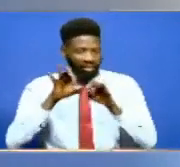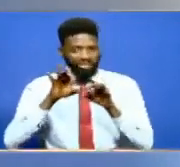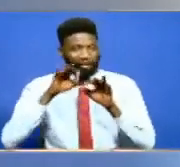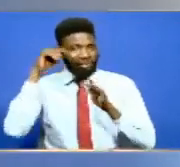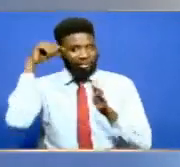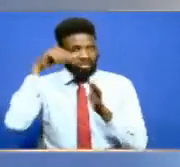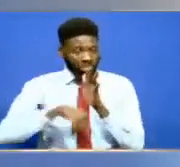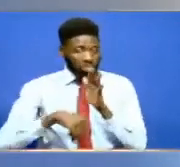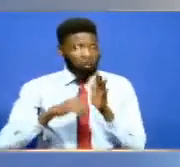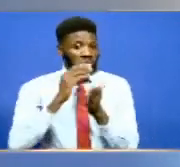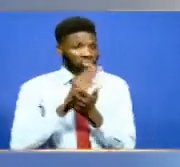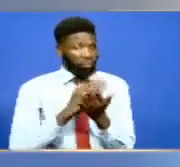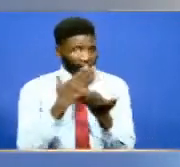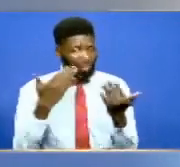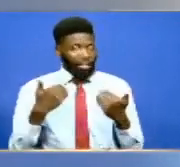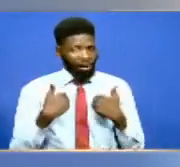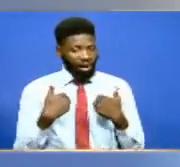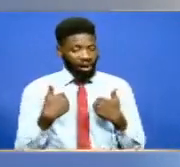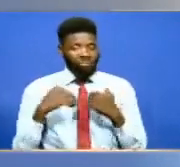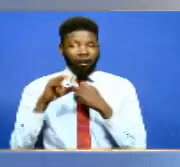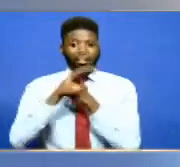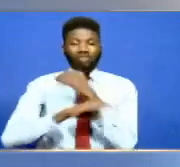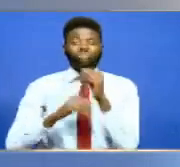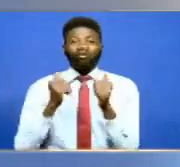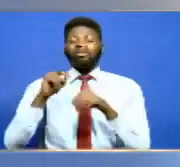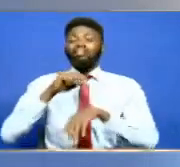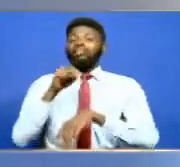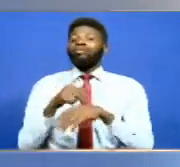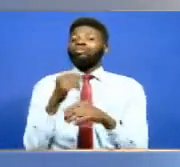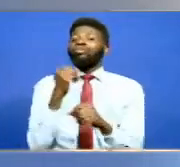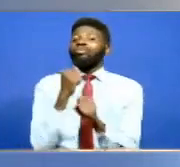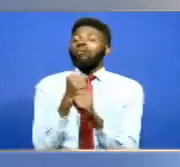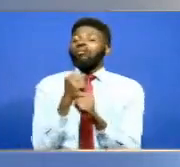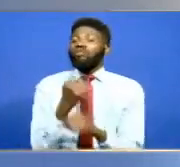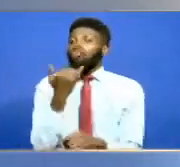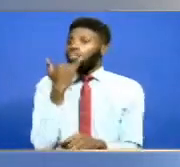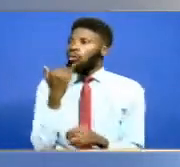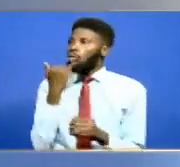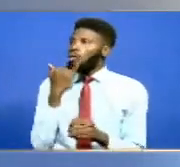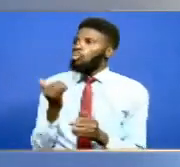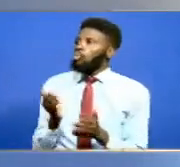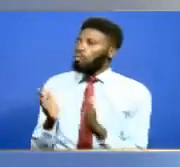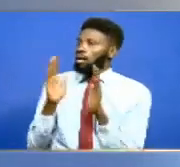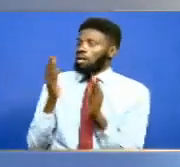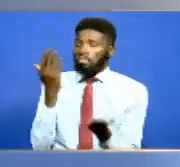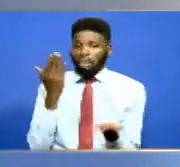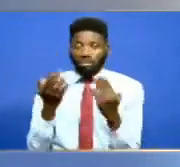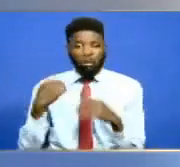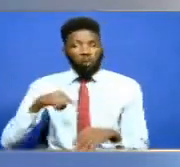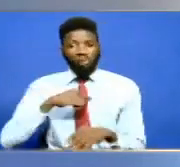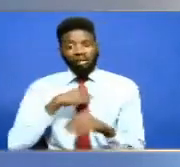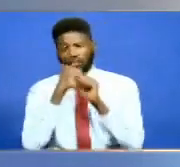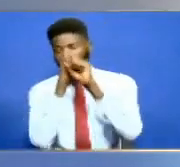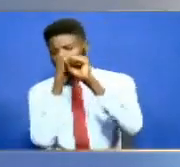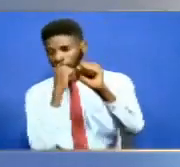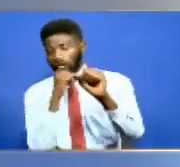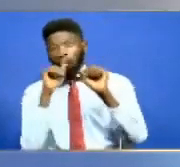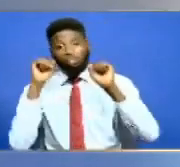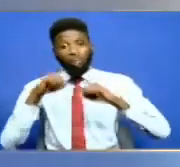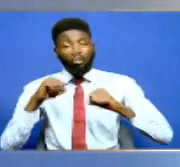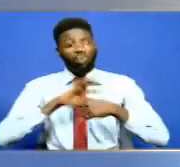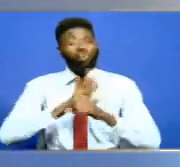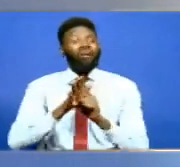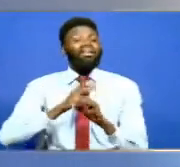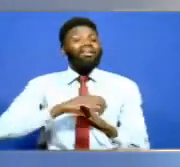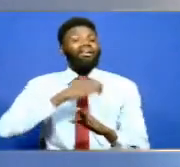some of the things that the countries and nations are doing the wrong way? And we have maybe a prediction on when this can come to an